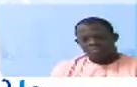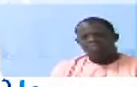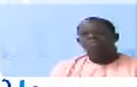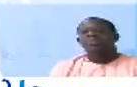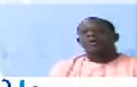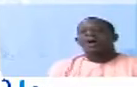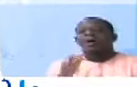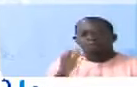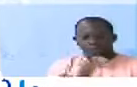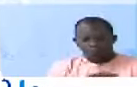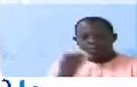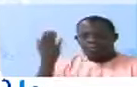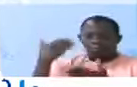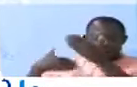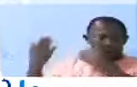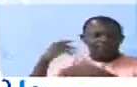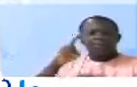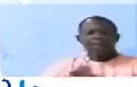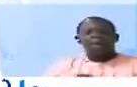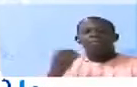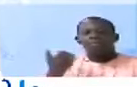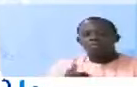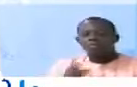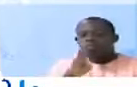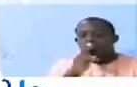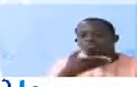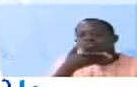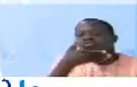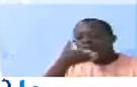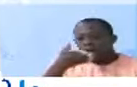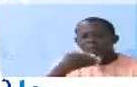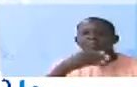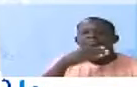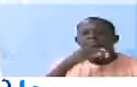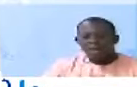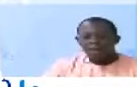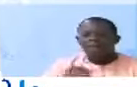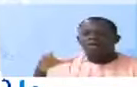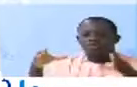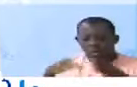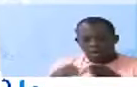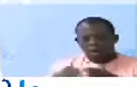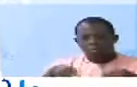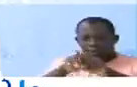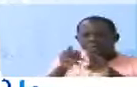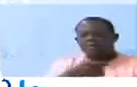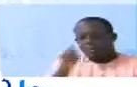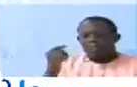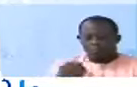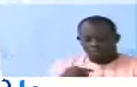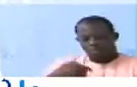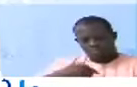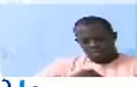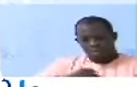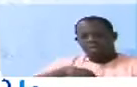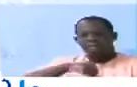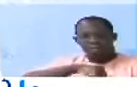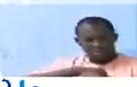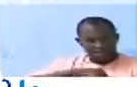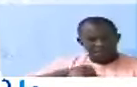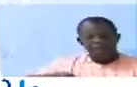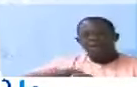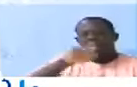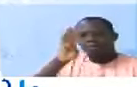At that time, the people who were young men amongst the people there were myself, Sidi, and Buna Kebe.